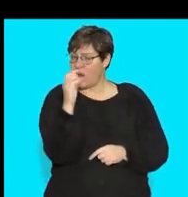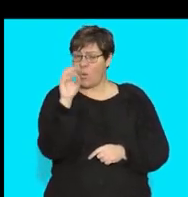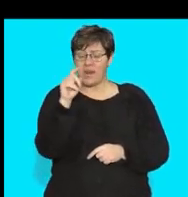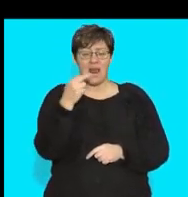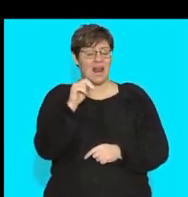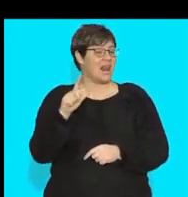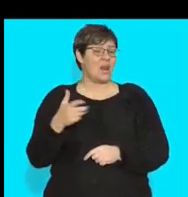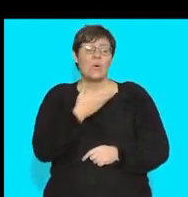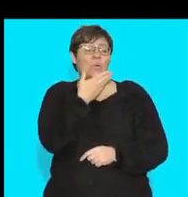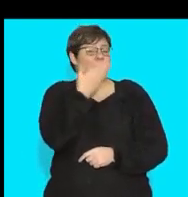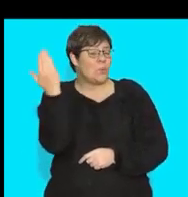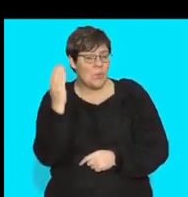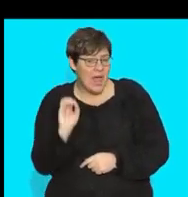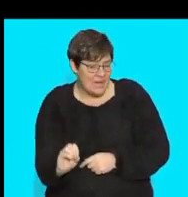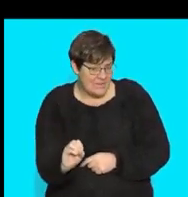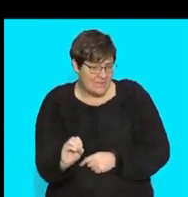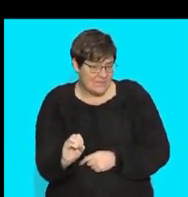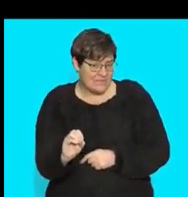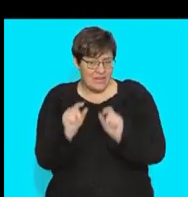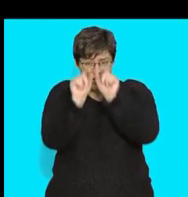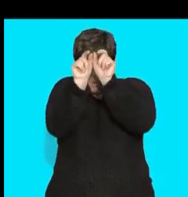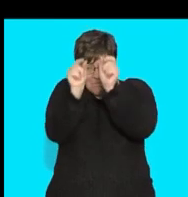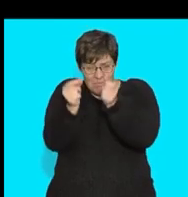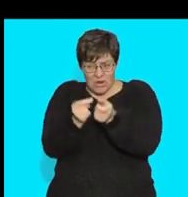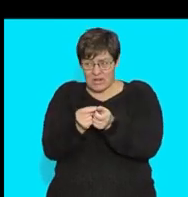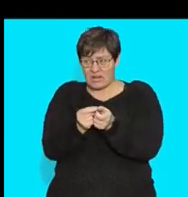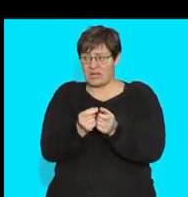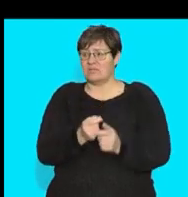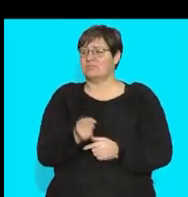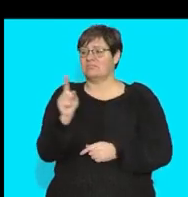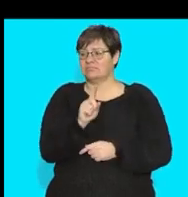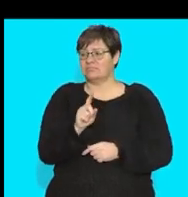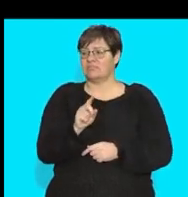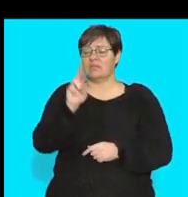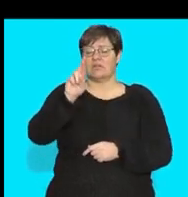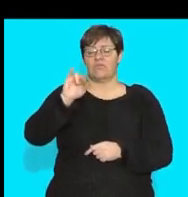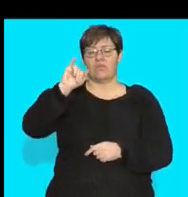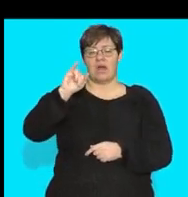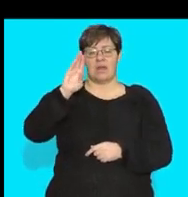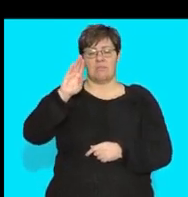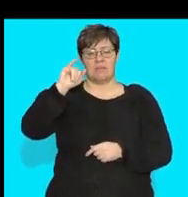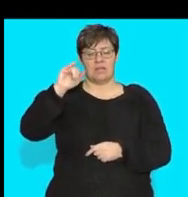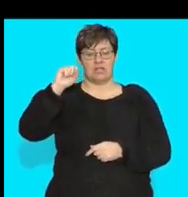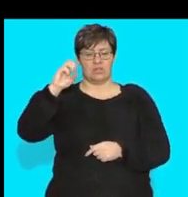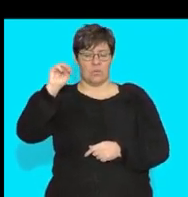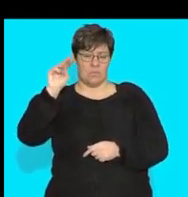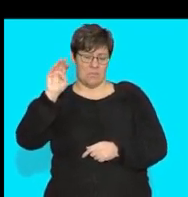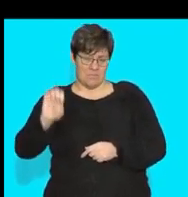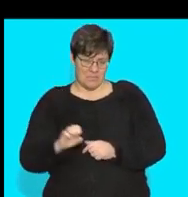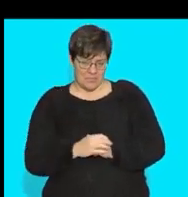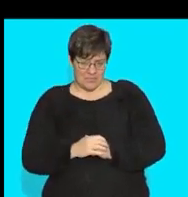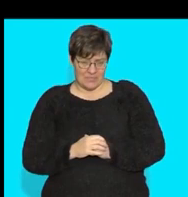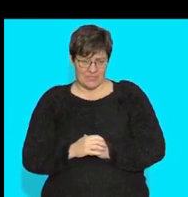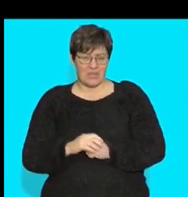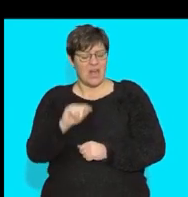organelle that does not have a membrane, right, is a ribosome. And that is why